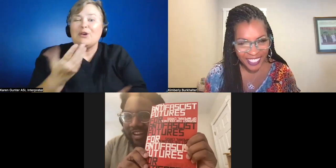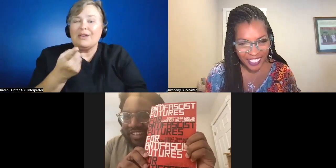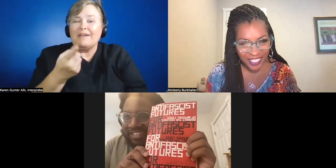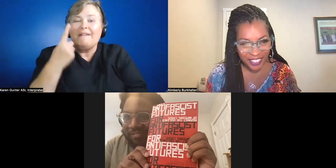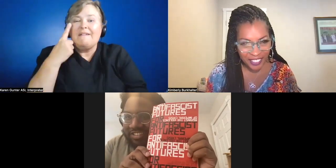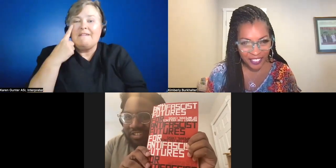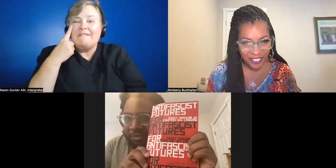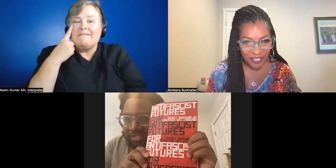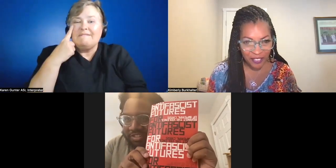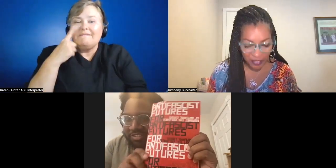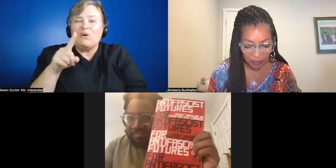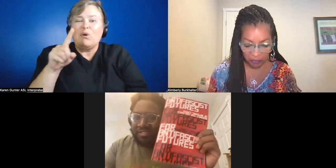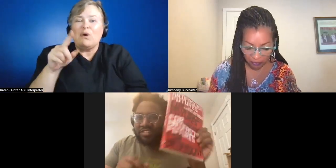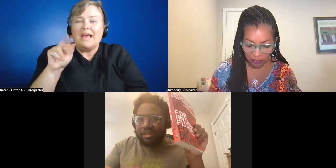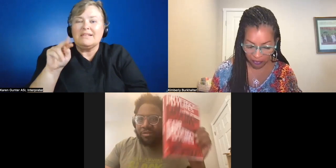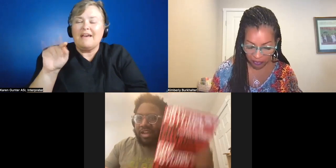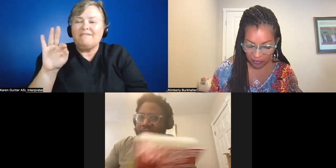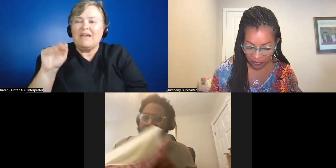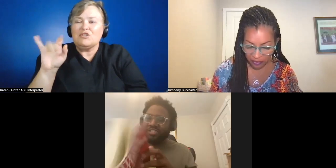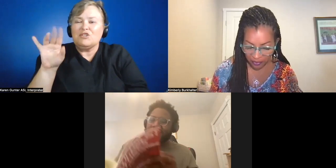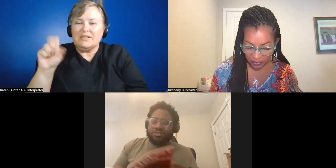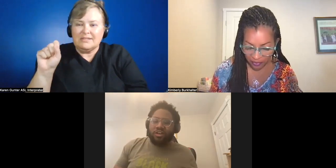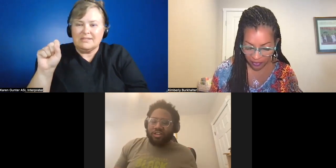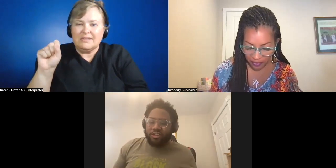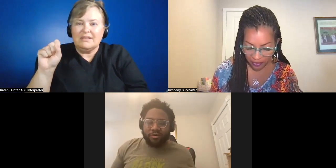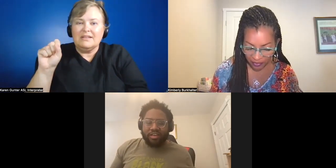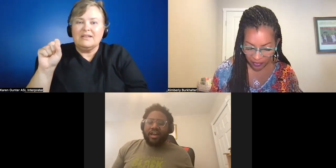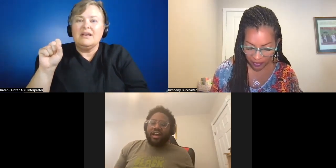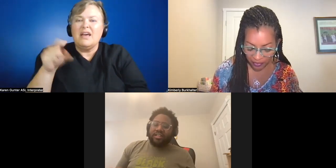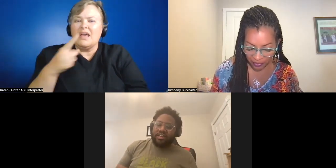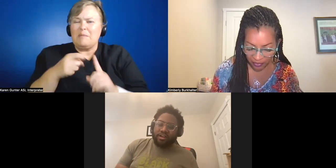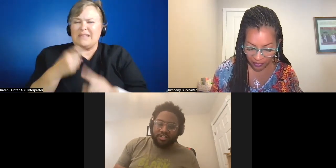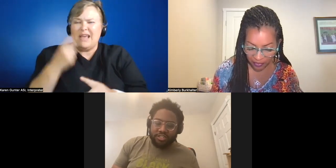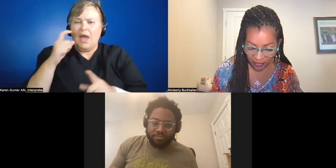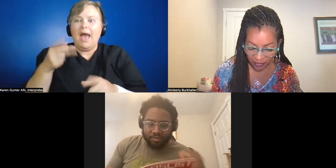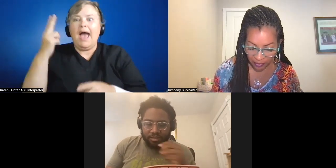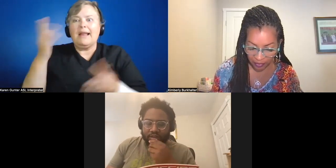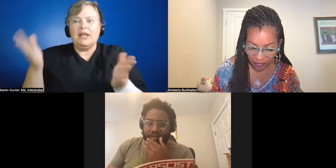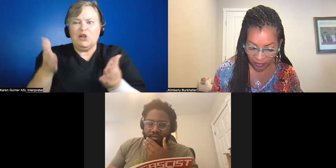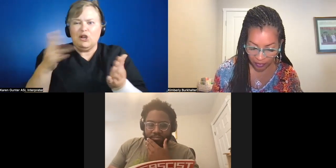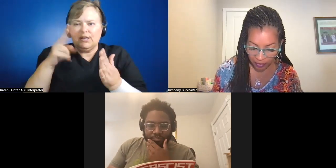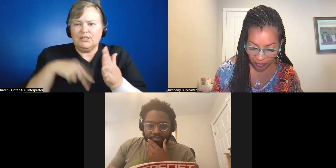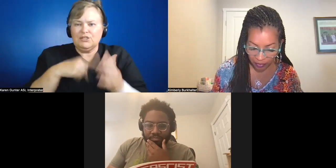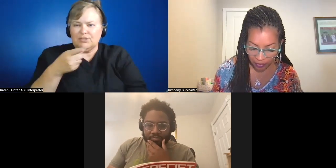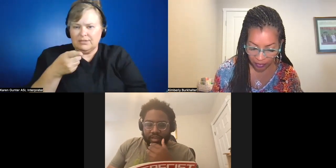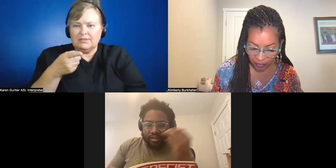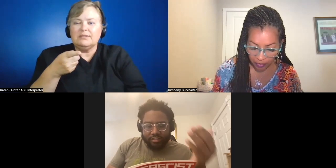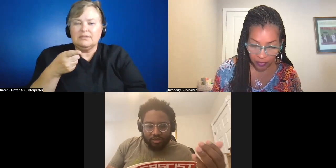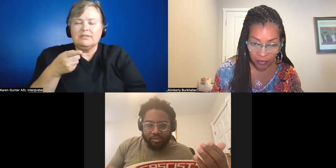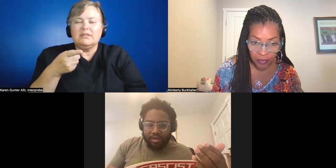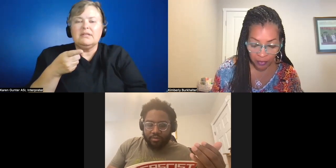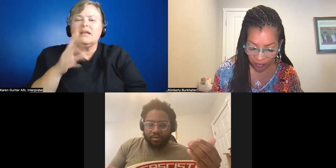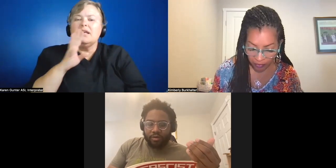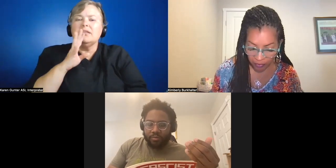4 Anti-Fascist Futures. This came out on Common Notions not too long ago. I highly encourage it. And it